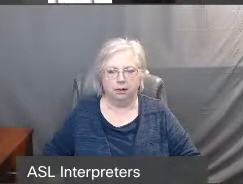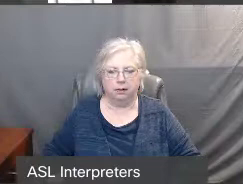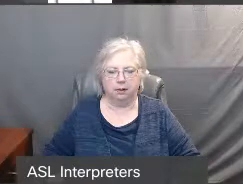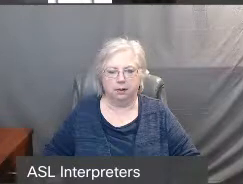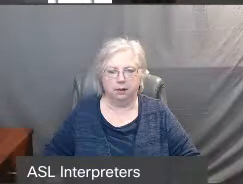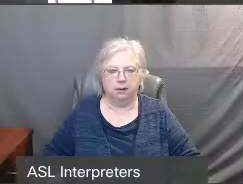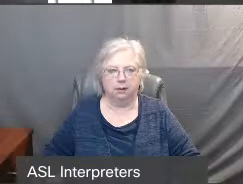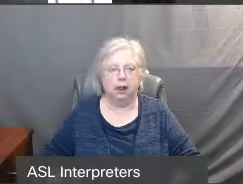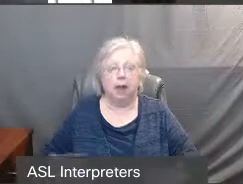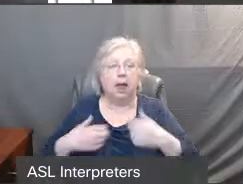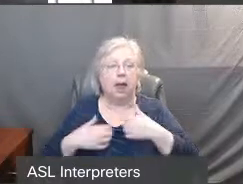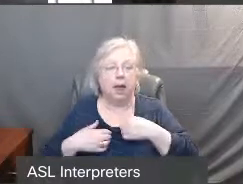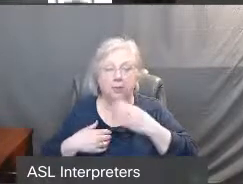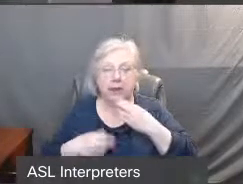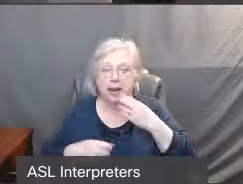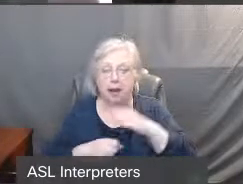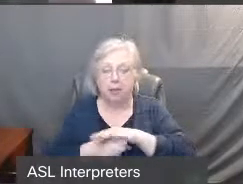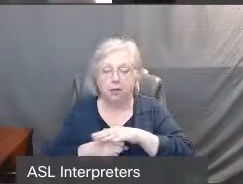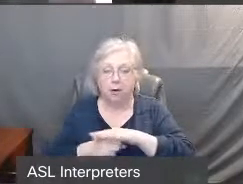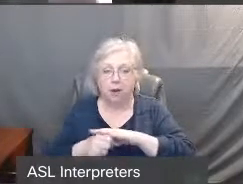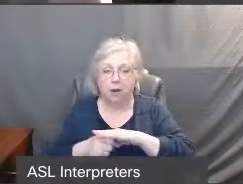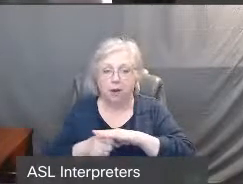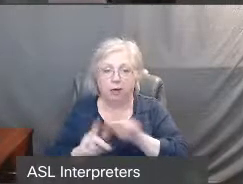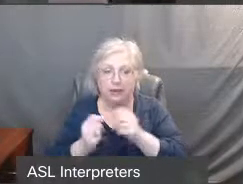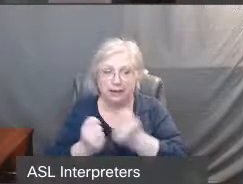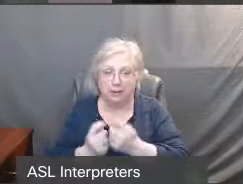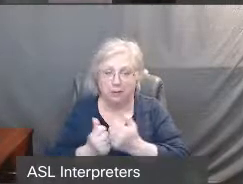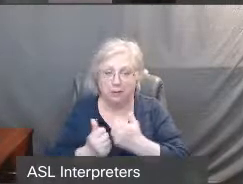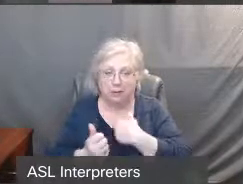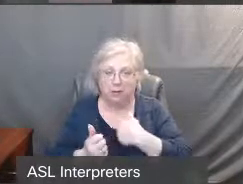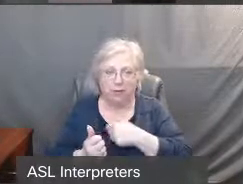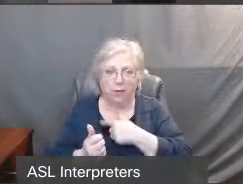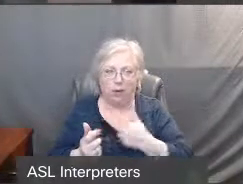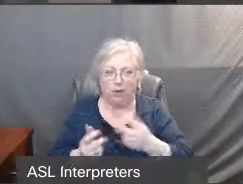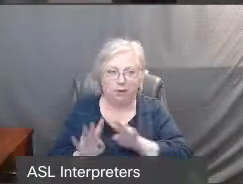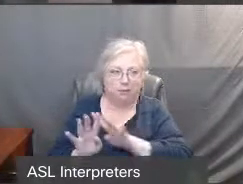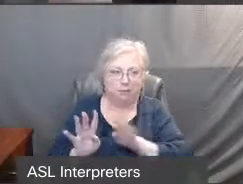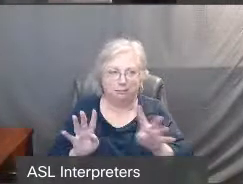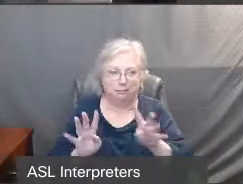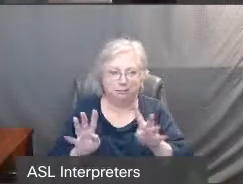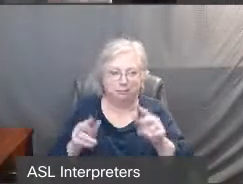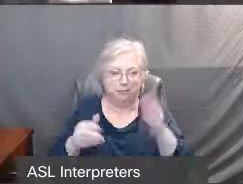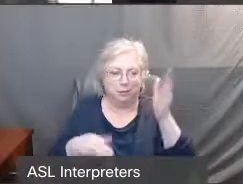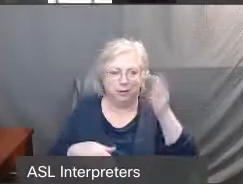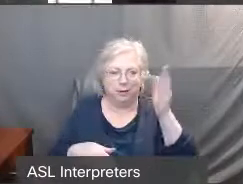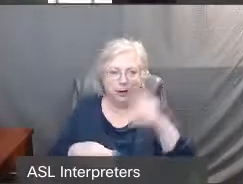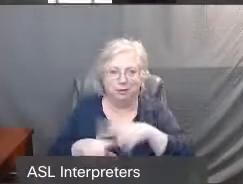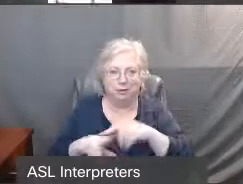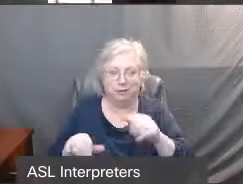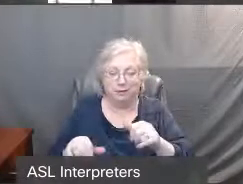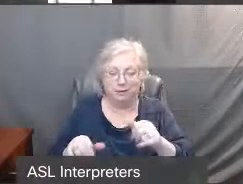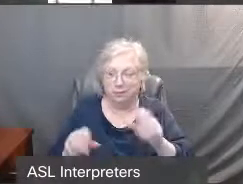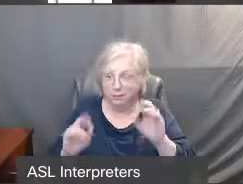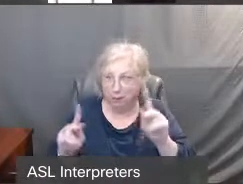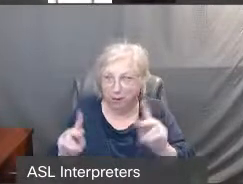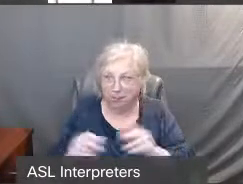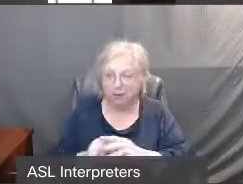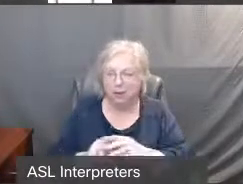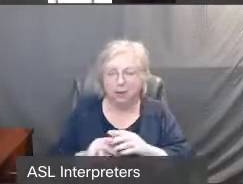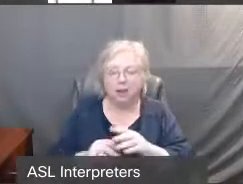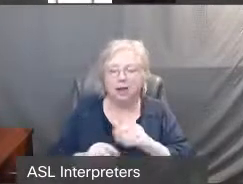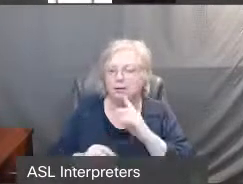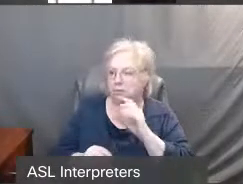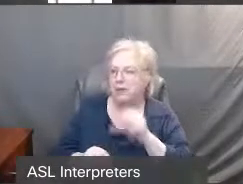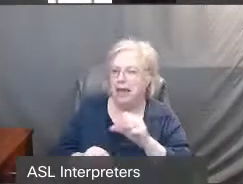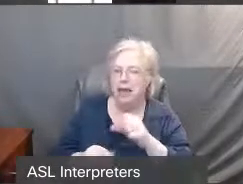I have my neighborhood team with me, so if we can present together, if that's okay, Commissioner Hamilton. Okay, and if you could,